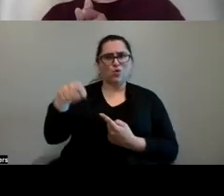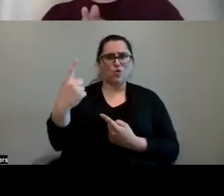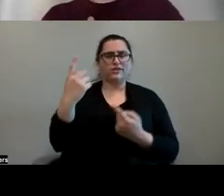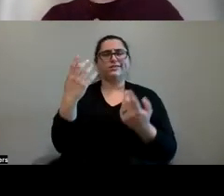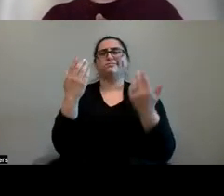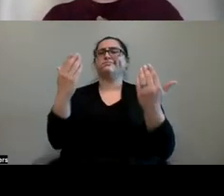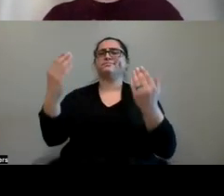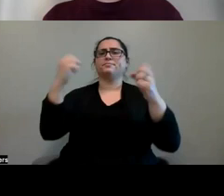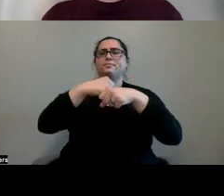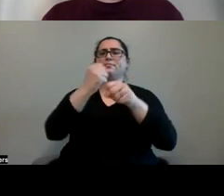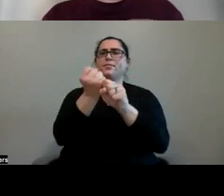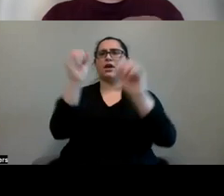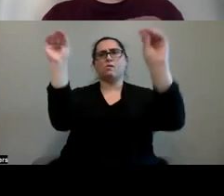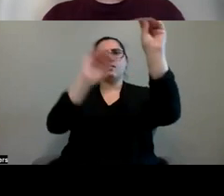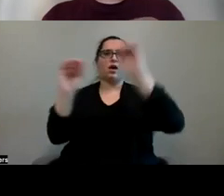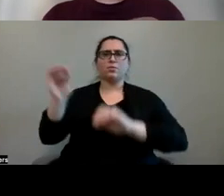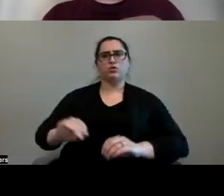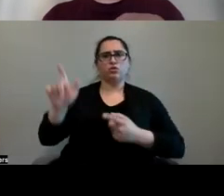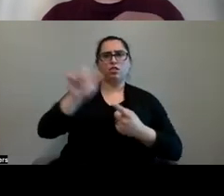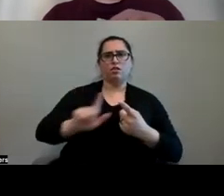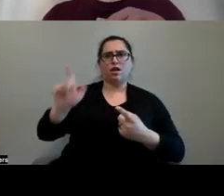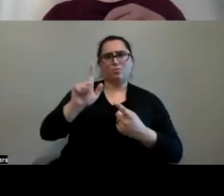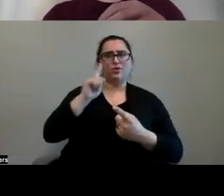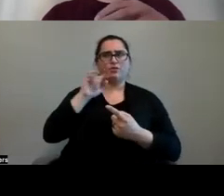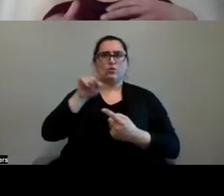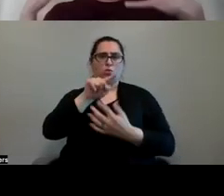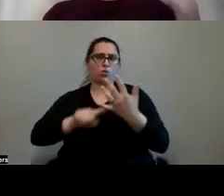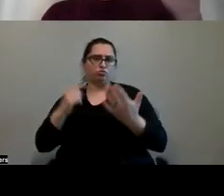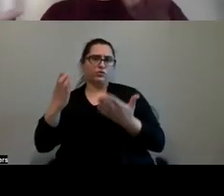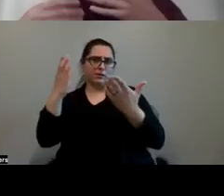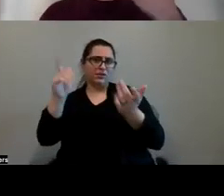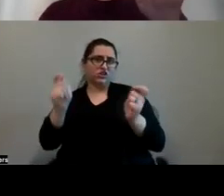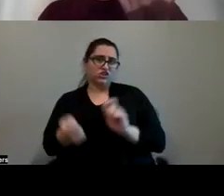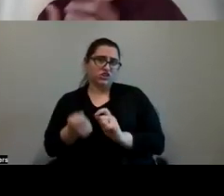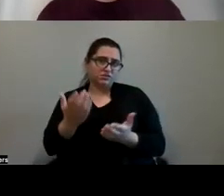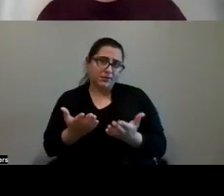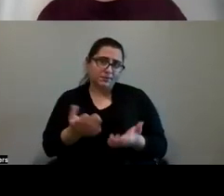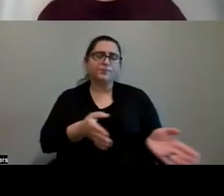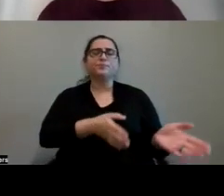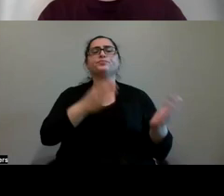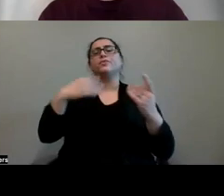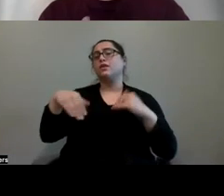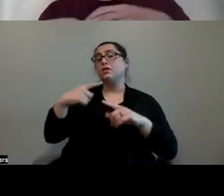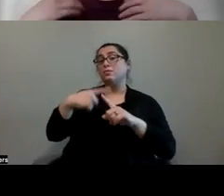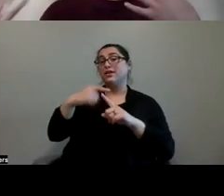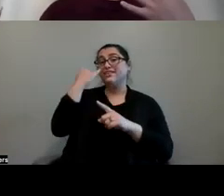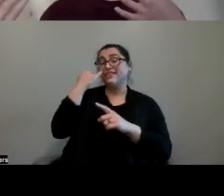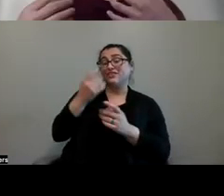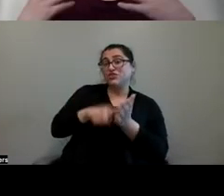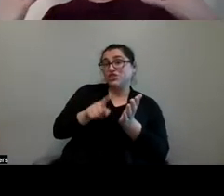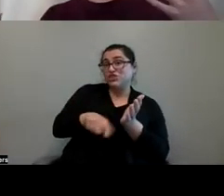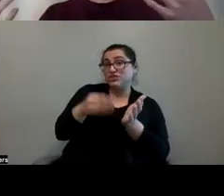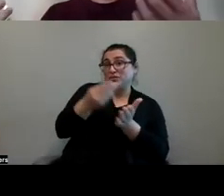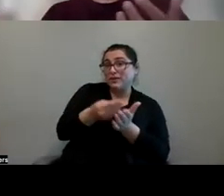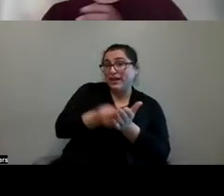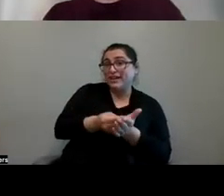model recommended changes. And another thing, if money or resources is not an issue, then you could potentially have a